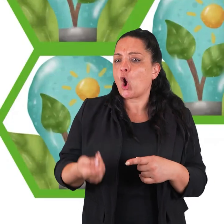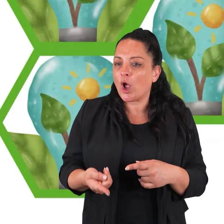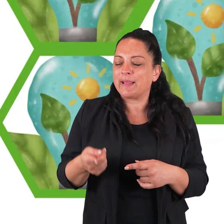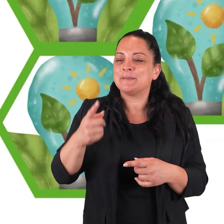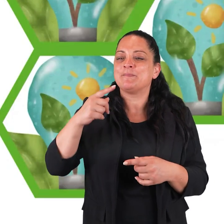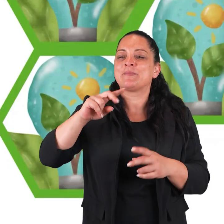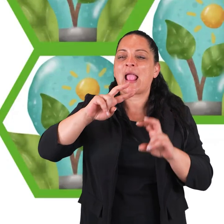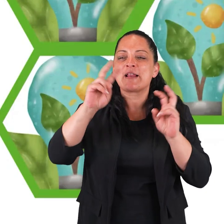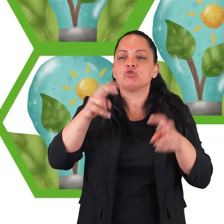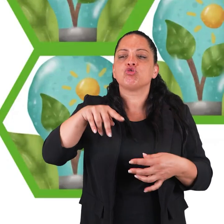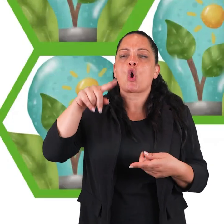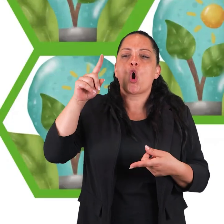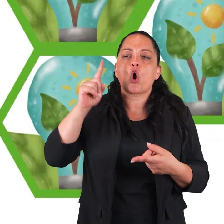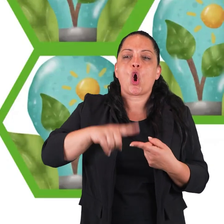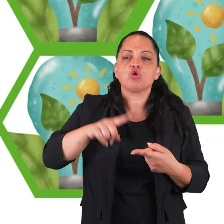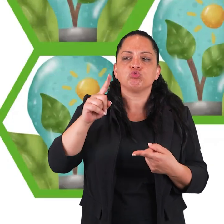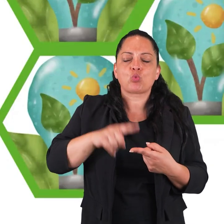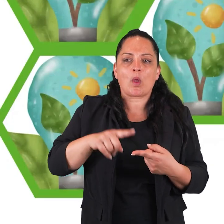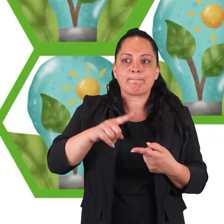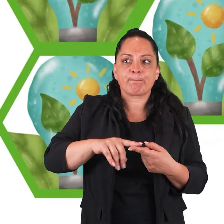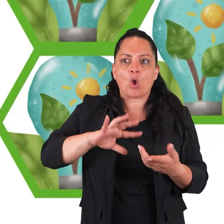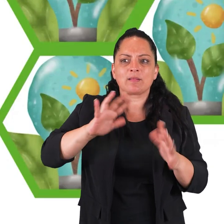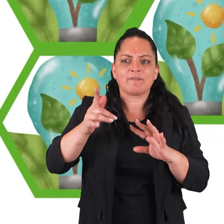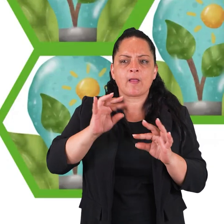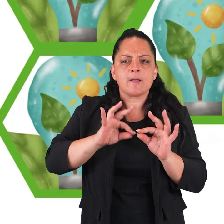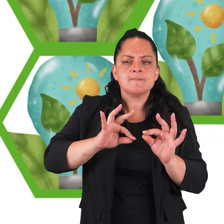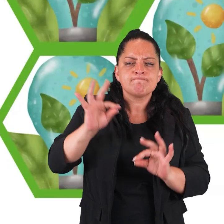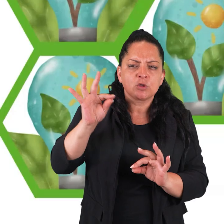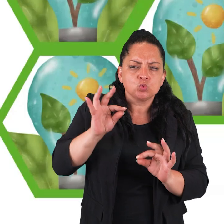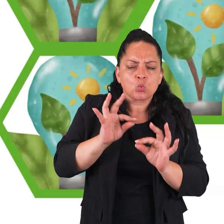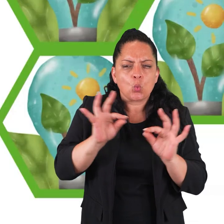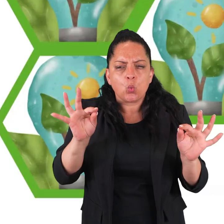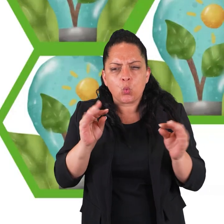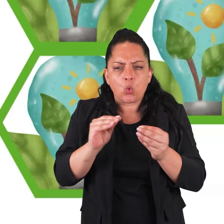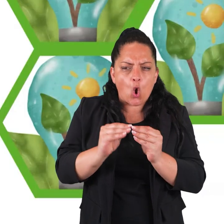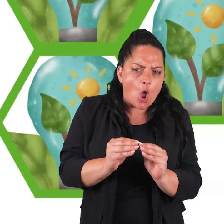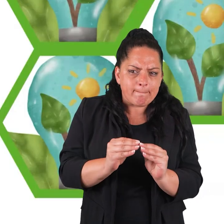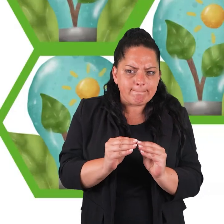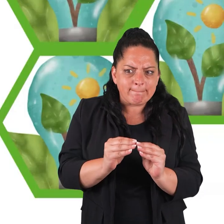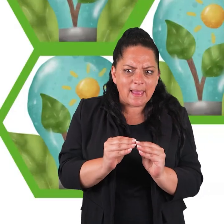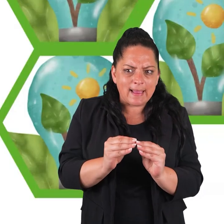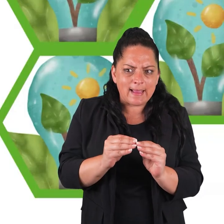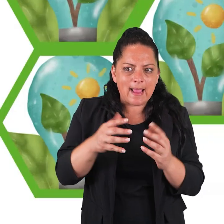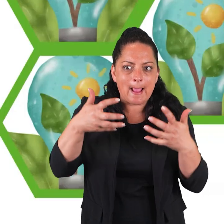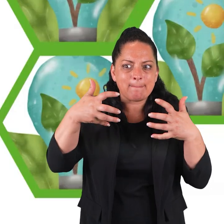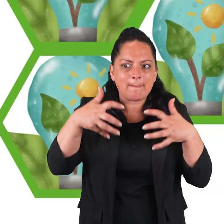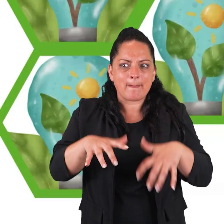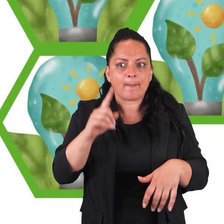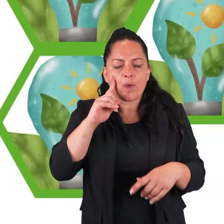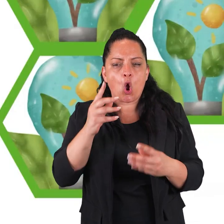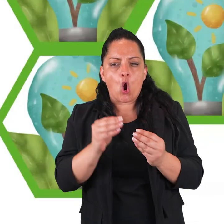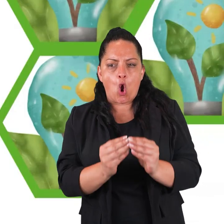explore energy consumption, so how to measure it and reduce it.